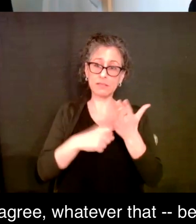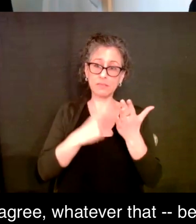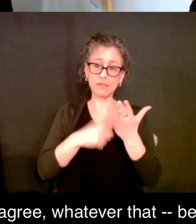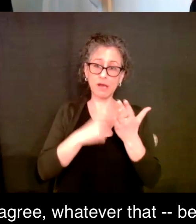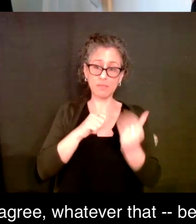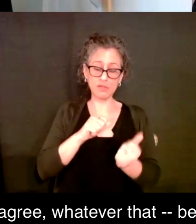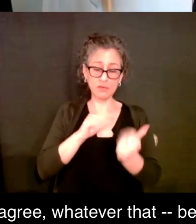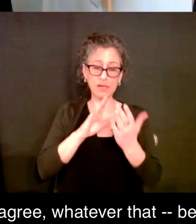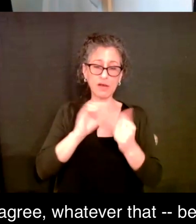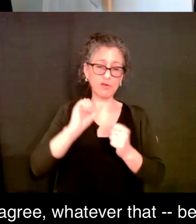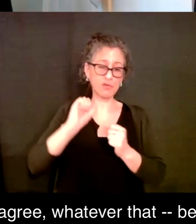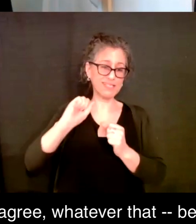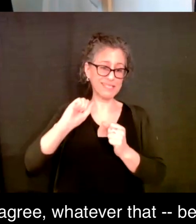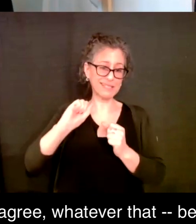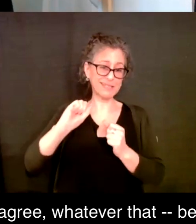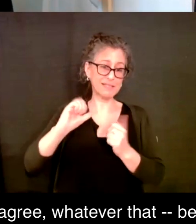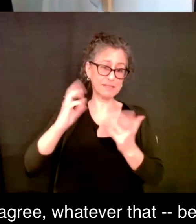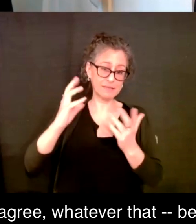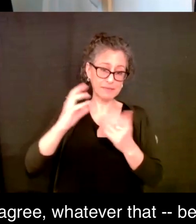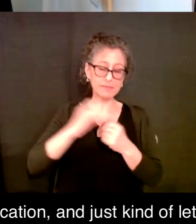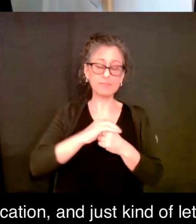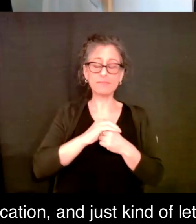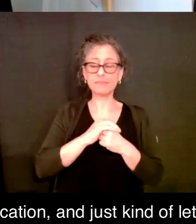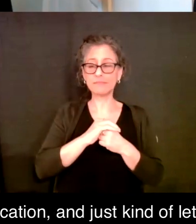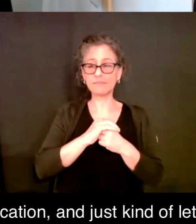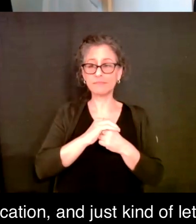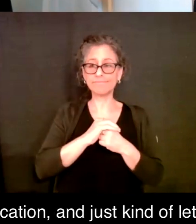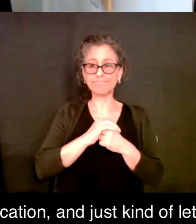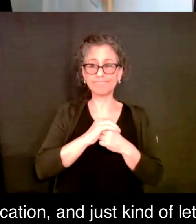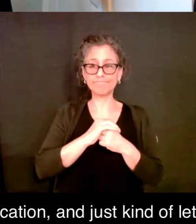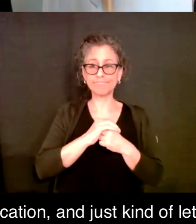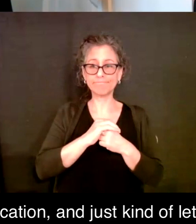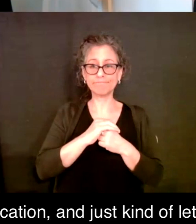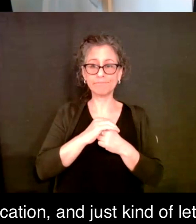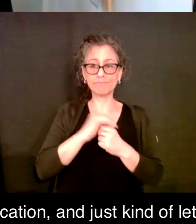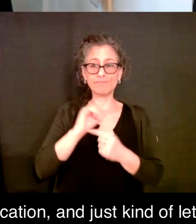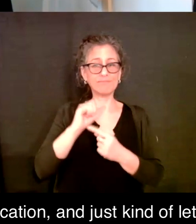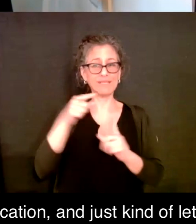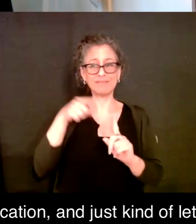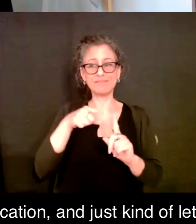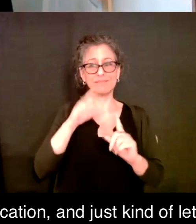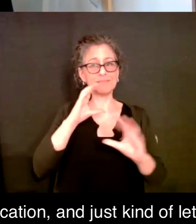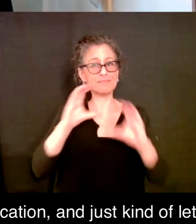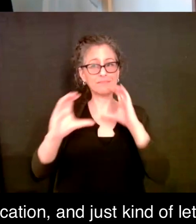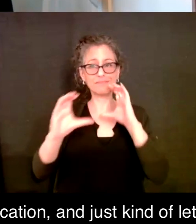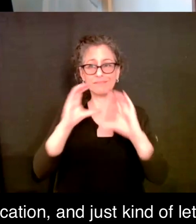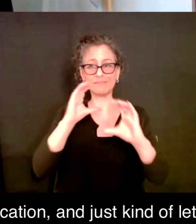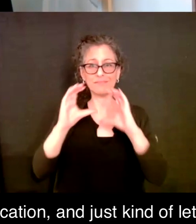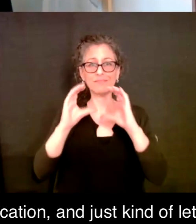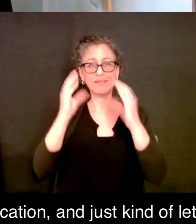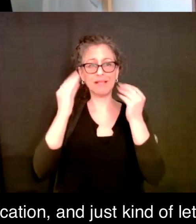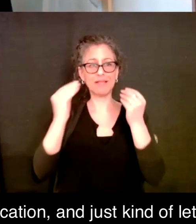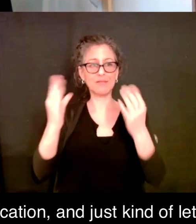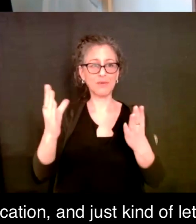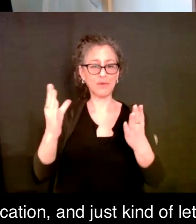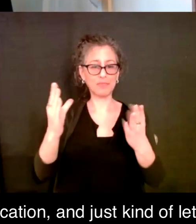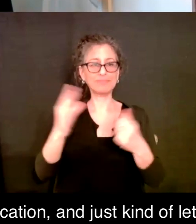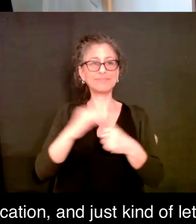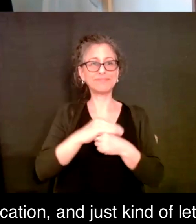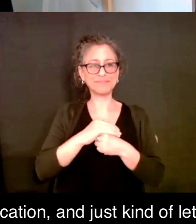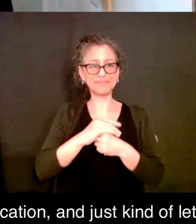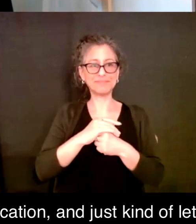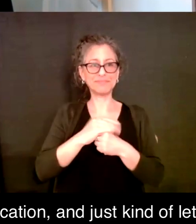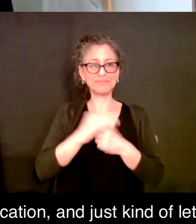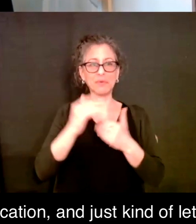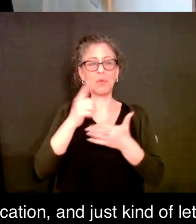encounter resistance, and resistance is communication, and just kind of lets you know where to go